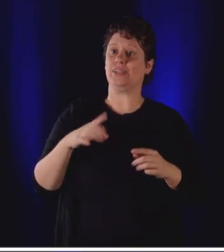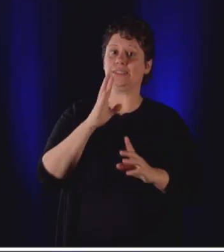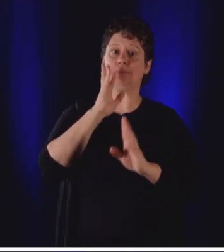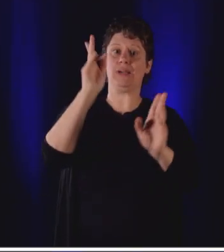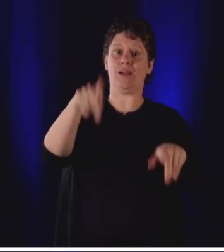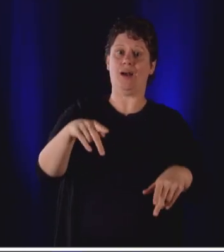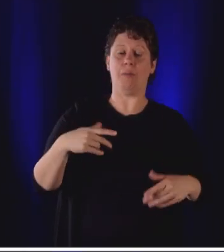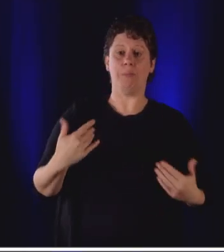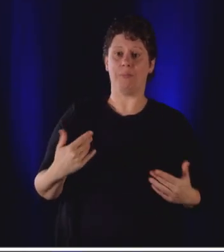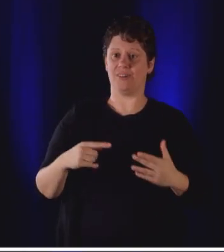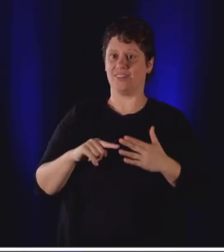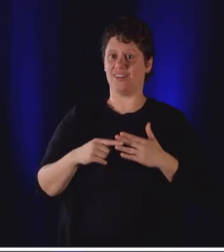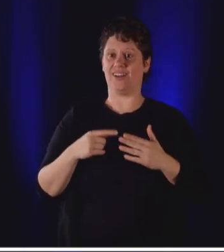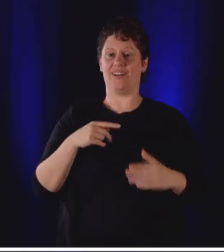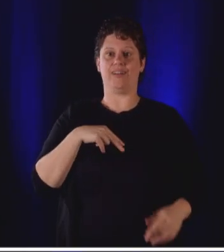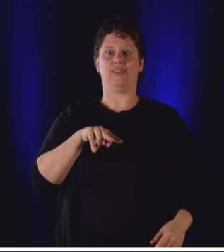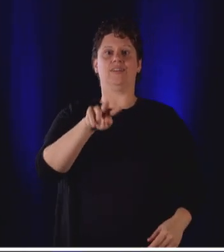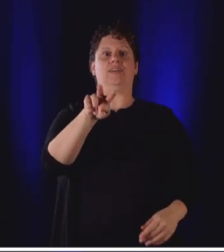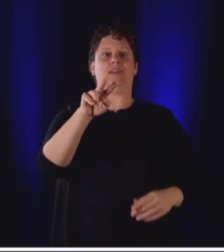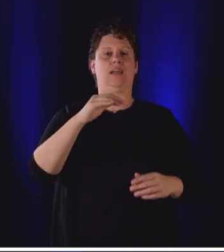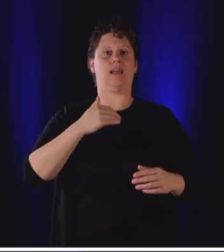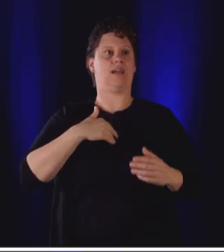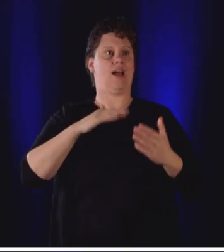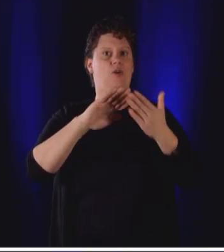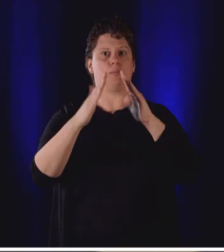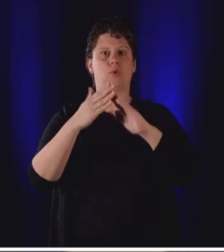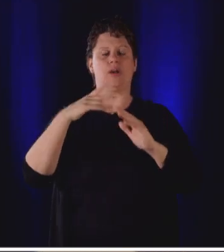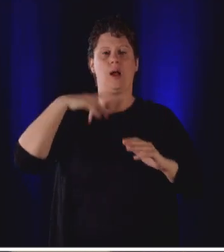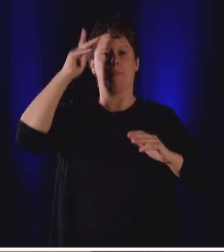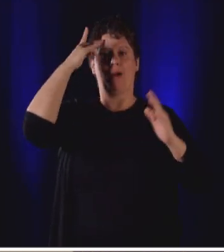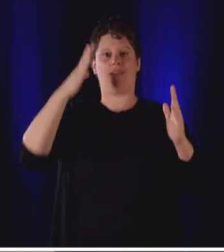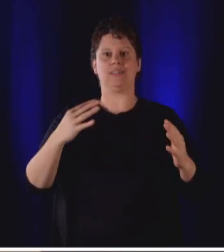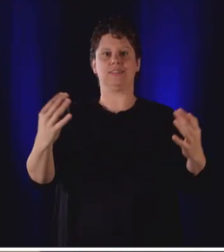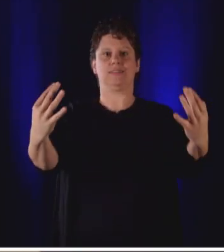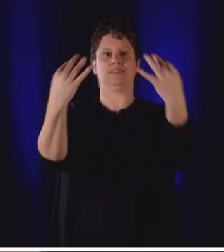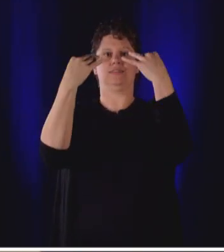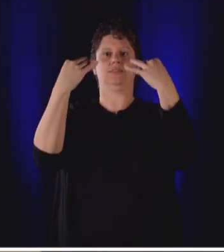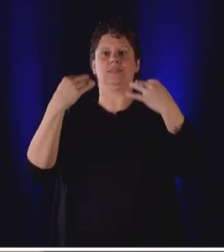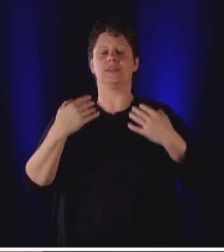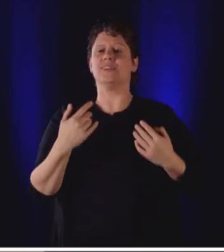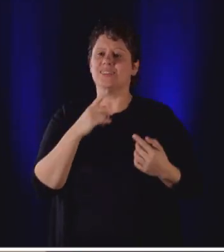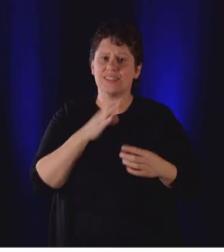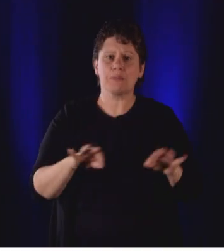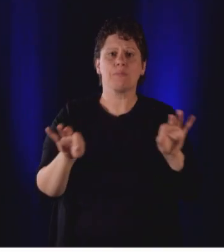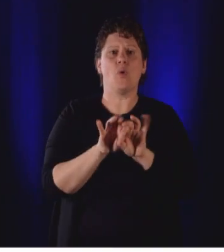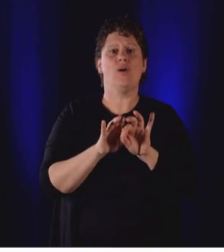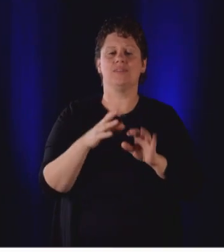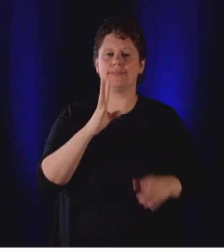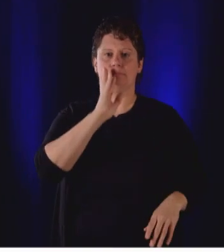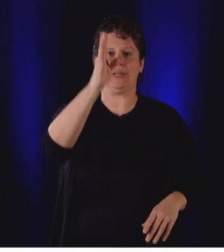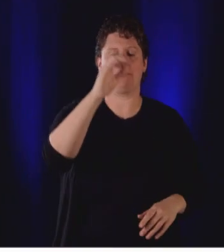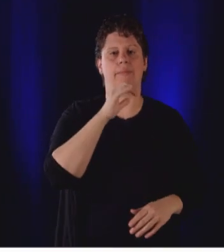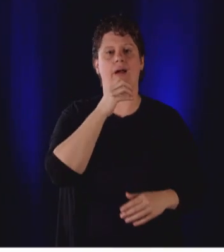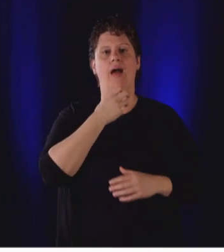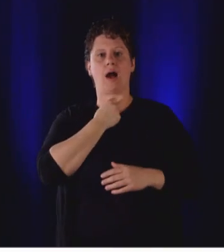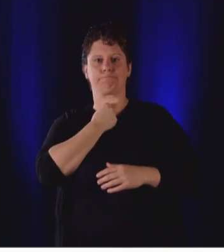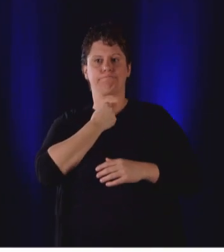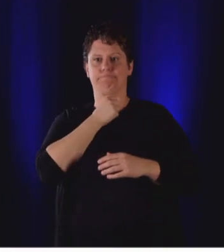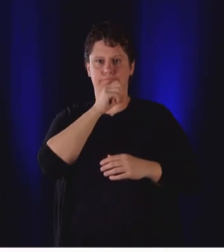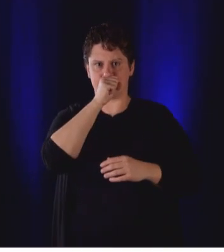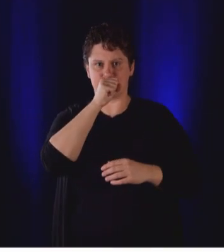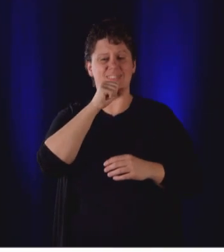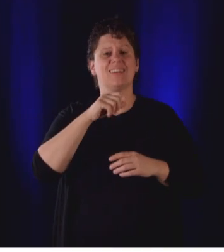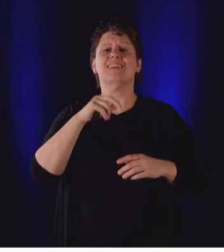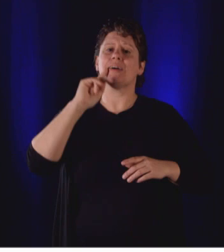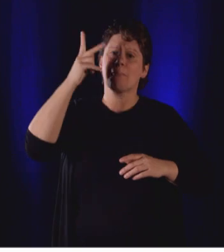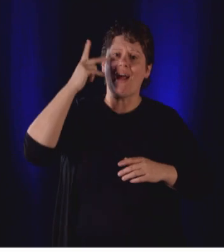legislators, it's necessary. You can't just protest without political action. These are our demands.